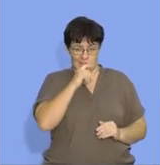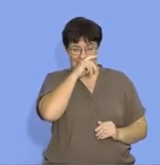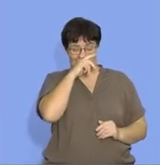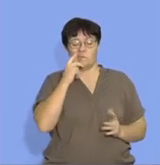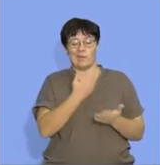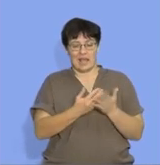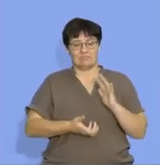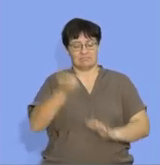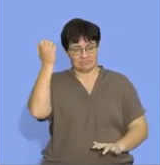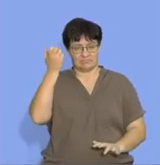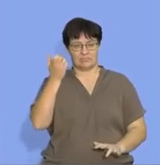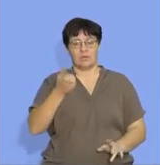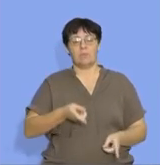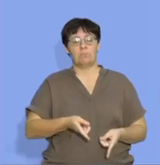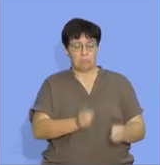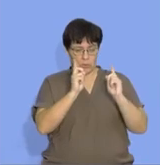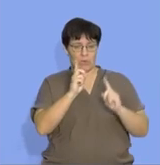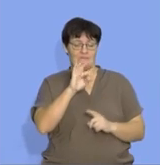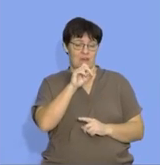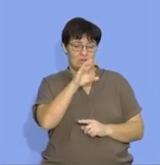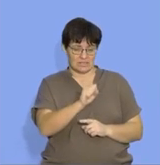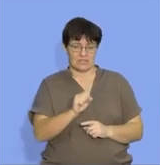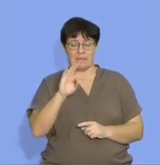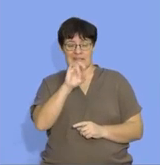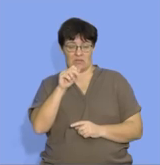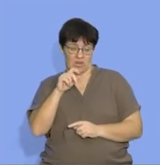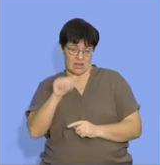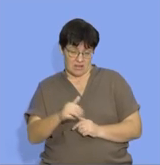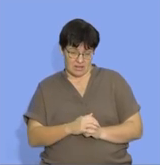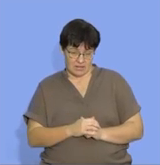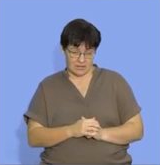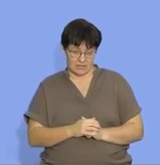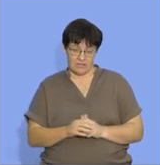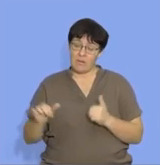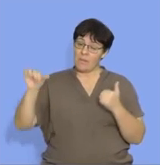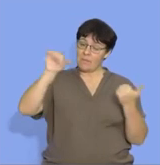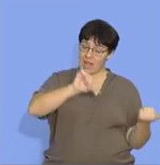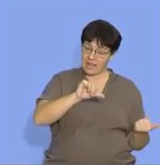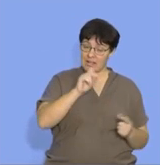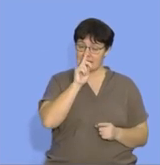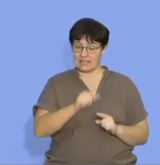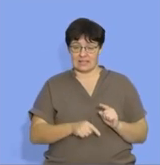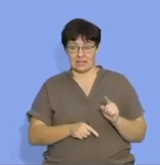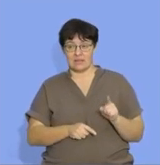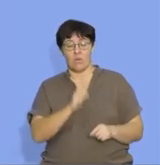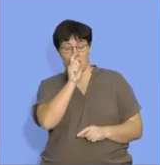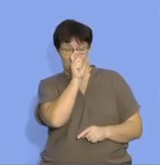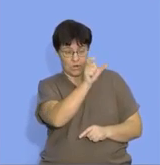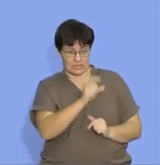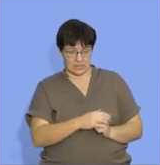destroy harmful viruses and bacteria. If we go back, you're going to see one word we're looking